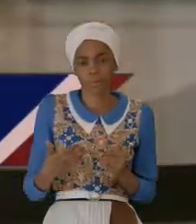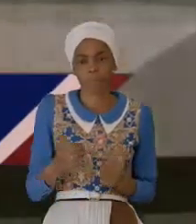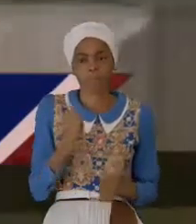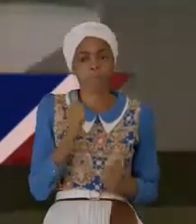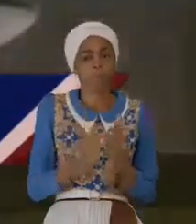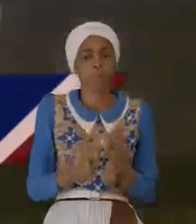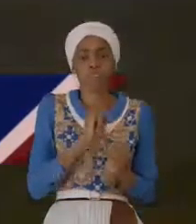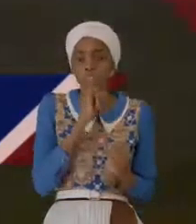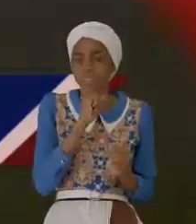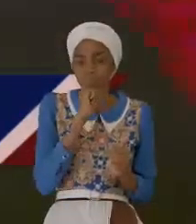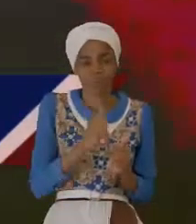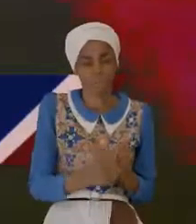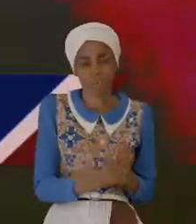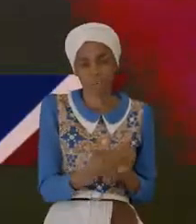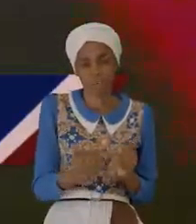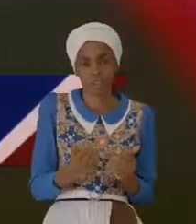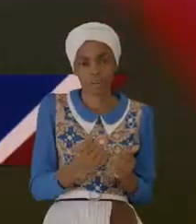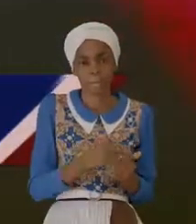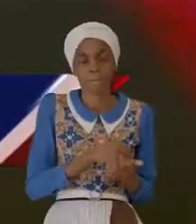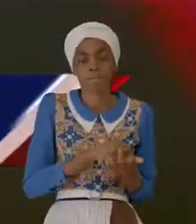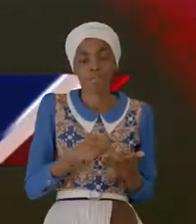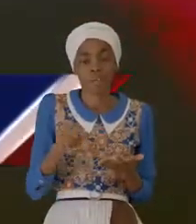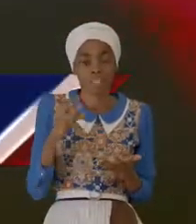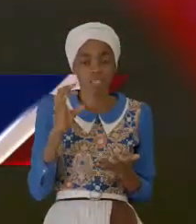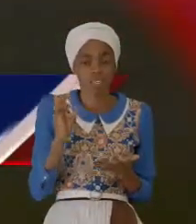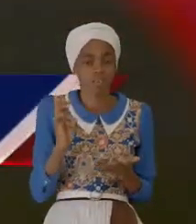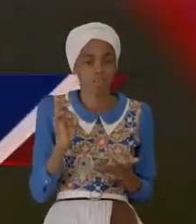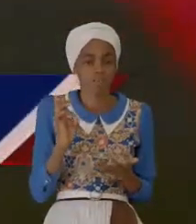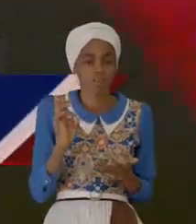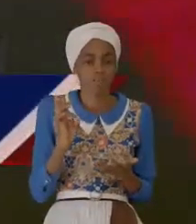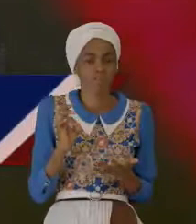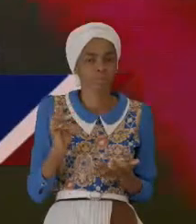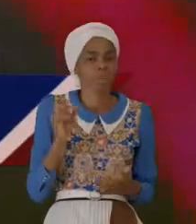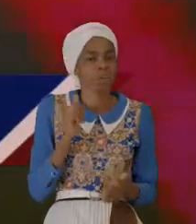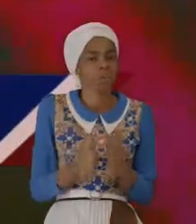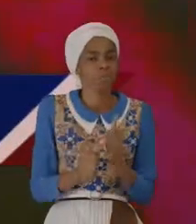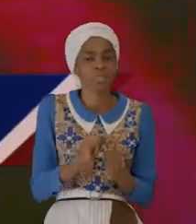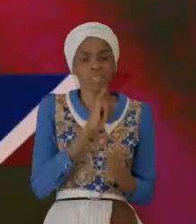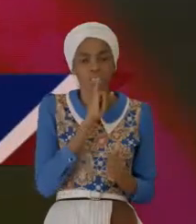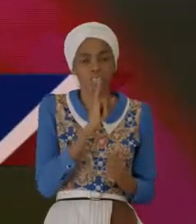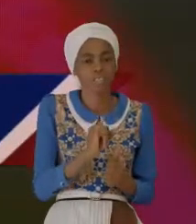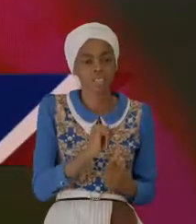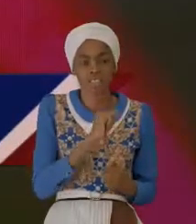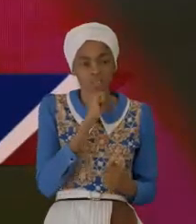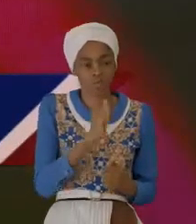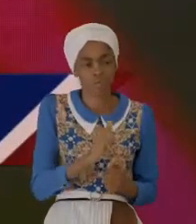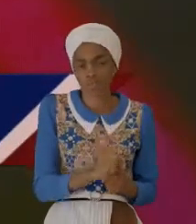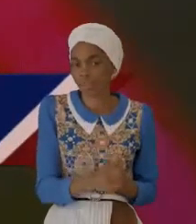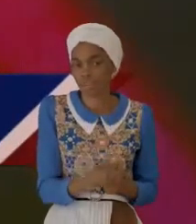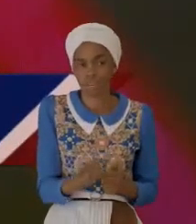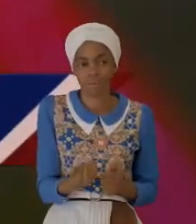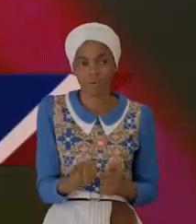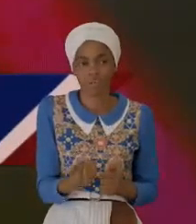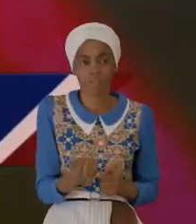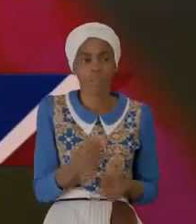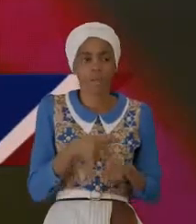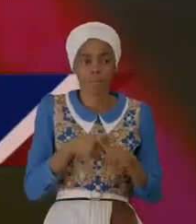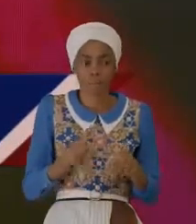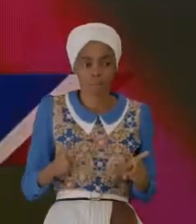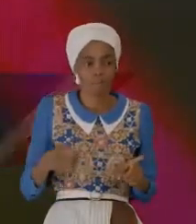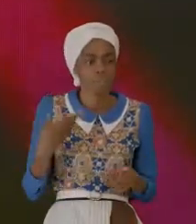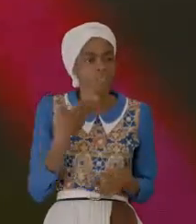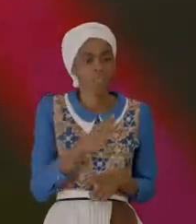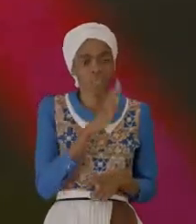is not another than in verse 7 in verse 7 which is not another but